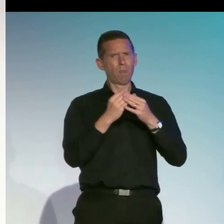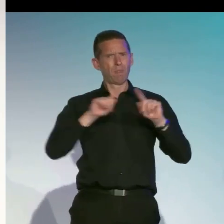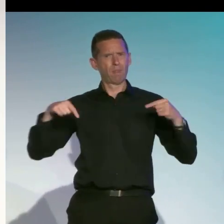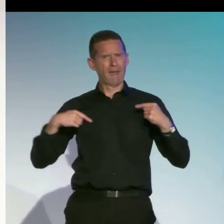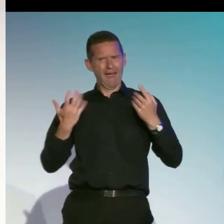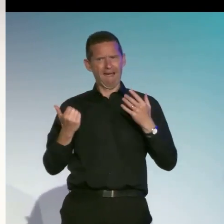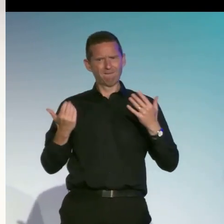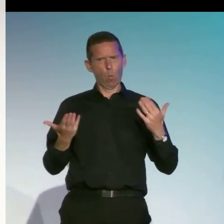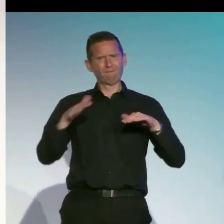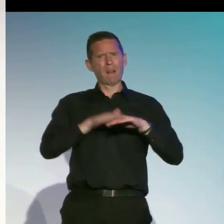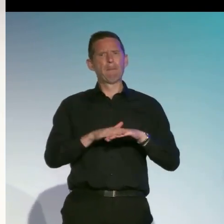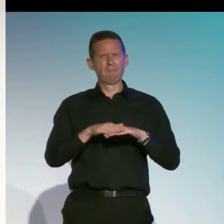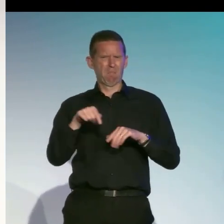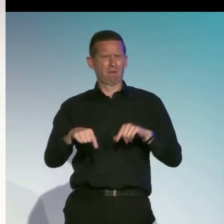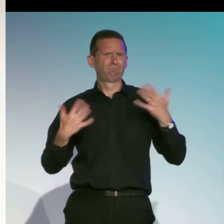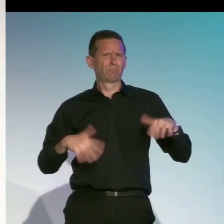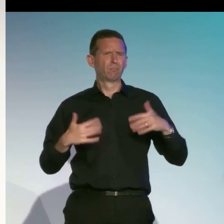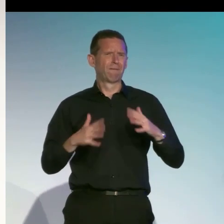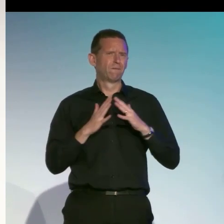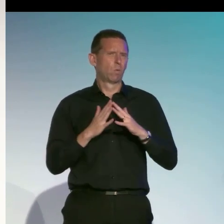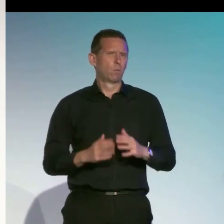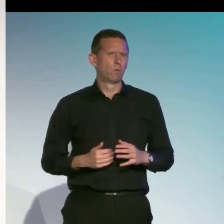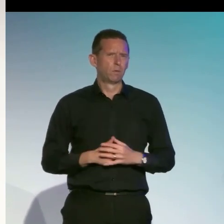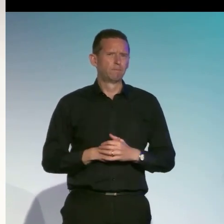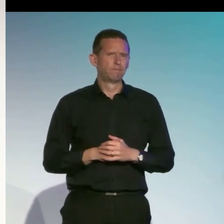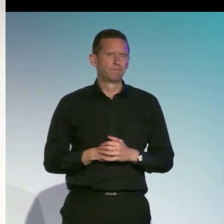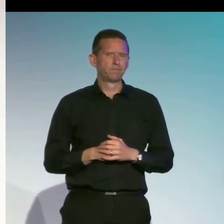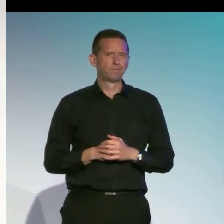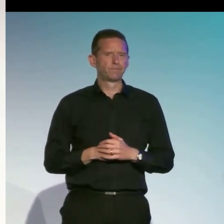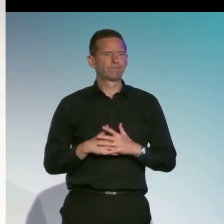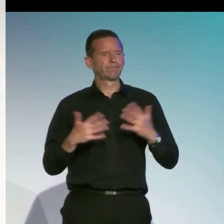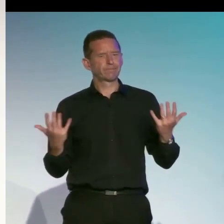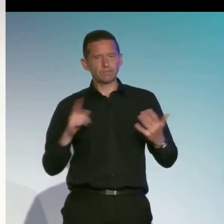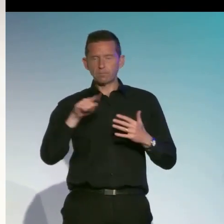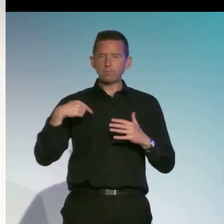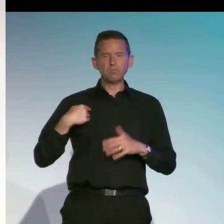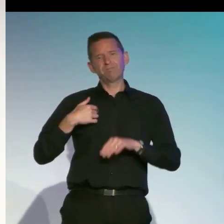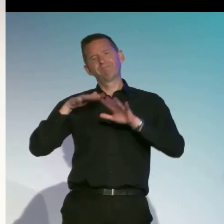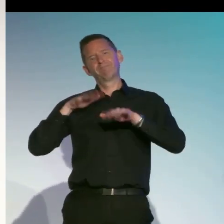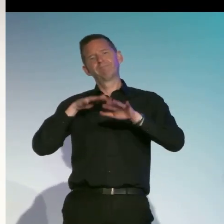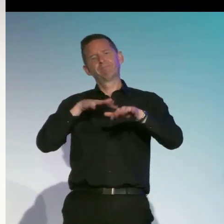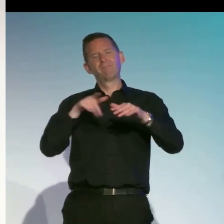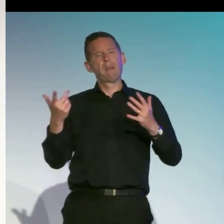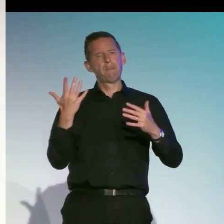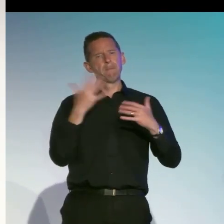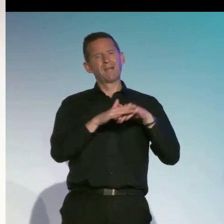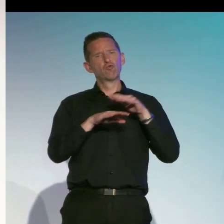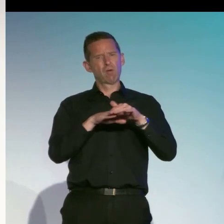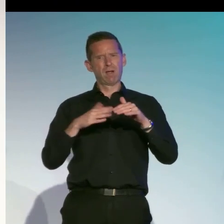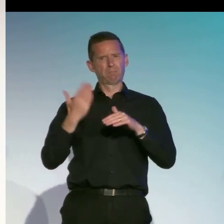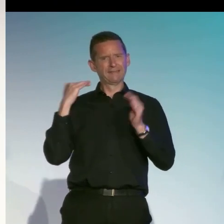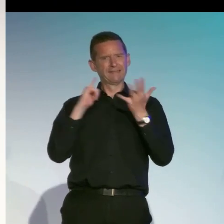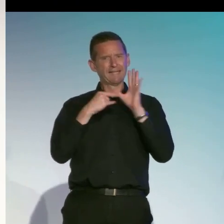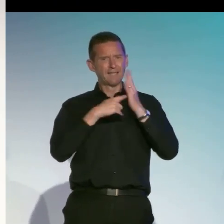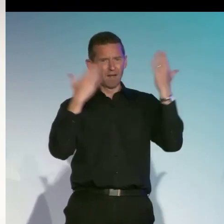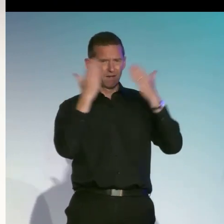so important, that is so valuable. And so as, we marched down Mardi Gras on Saturday night,